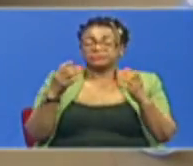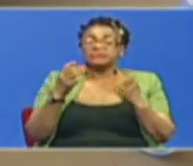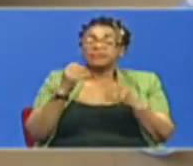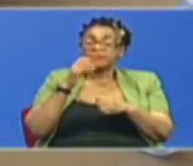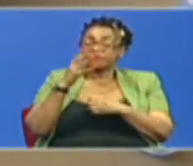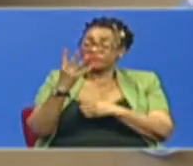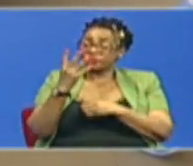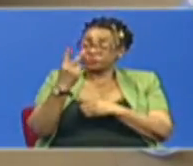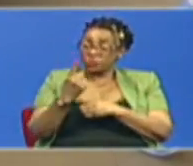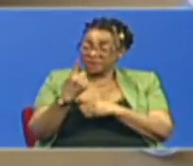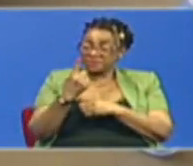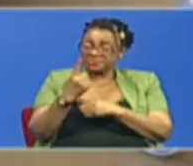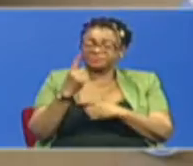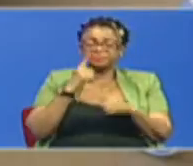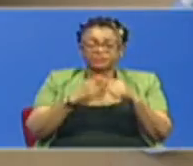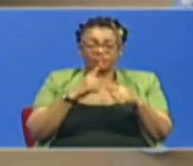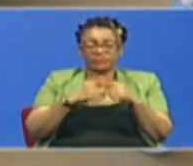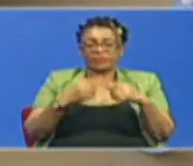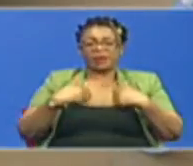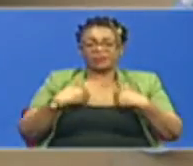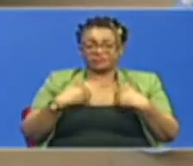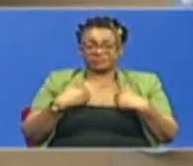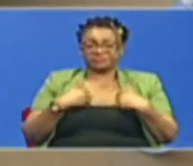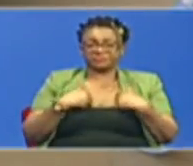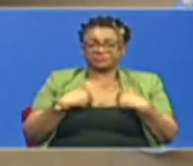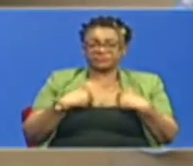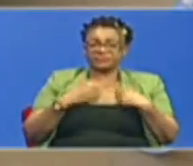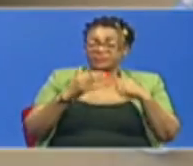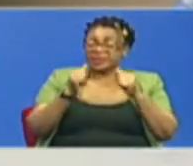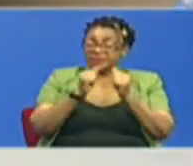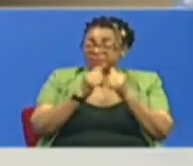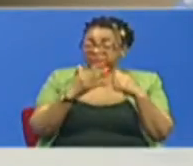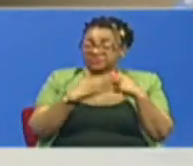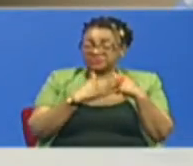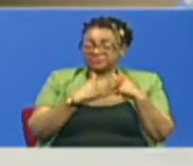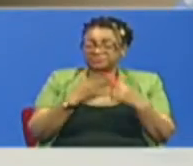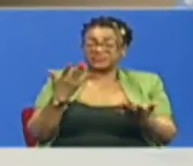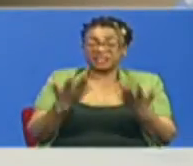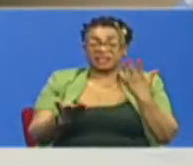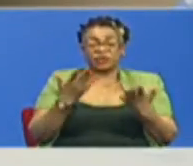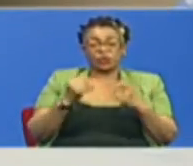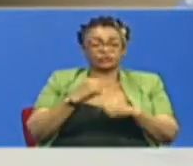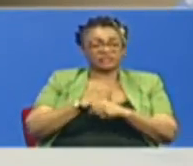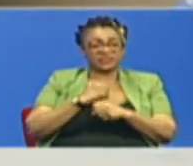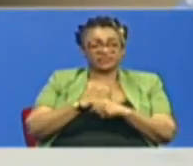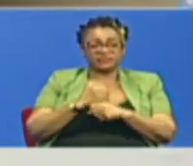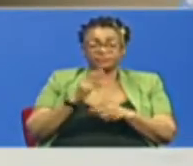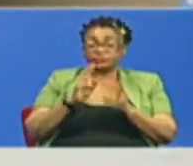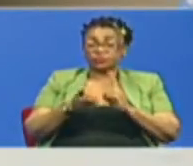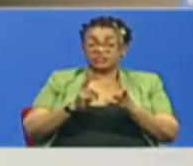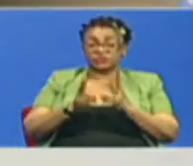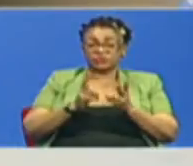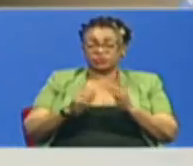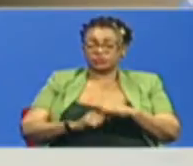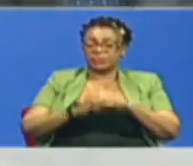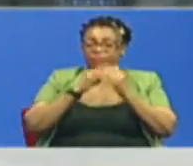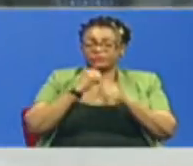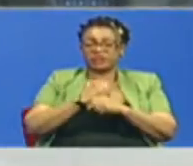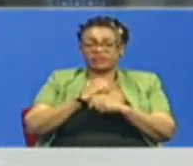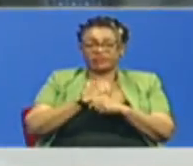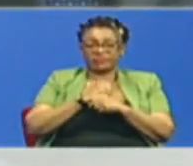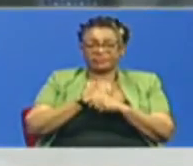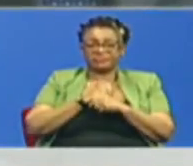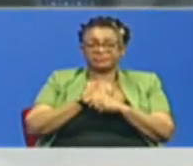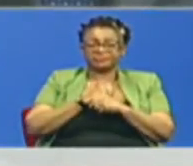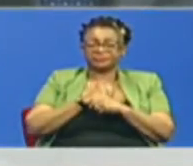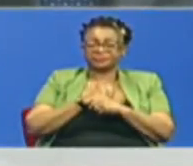members have tested positive for the coronavirus. 19 are clinical staff, while 22 are support staff. There's a lot